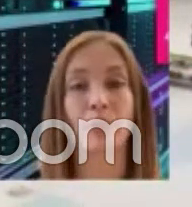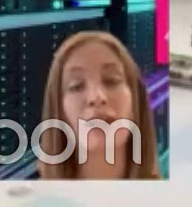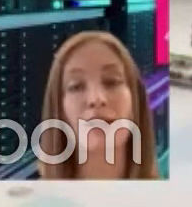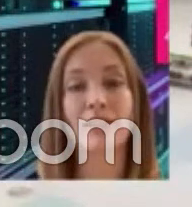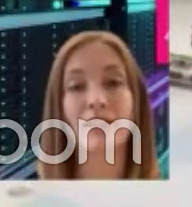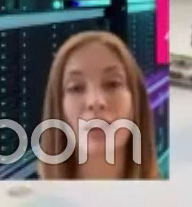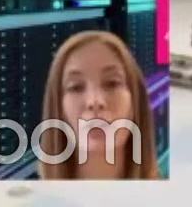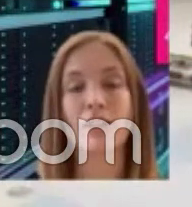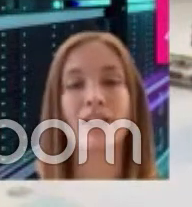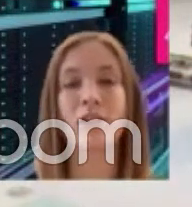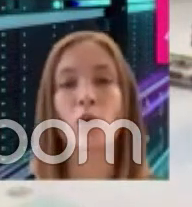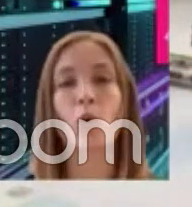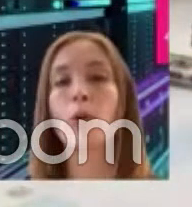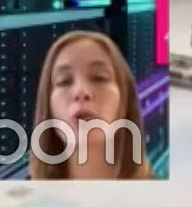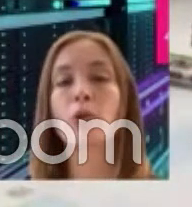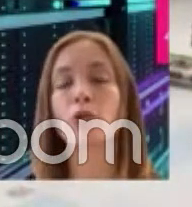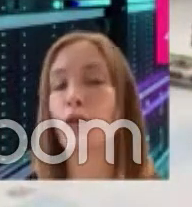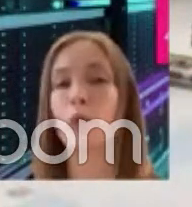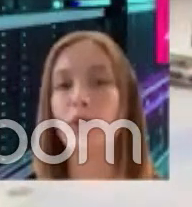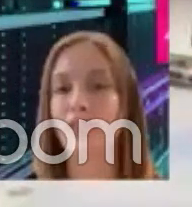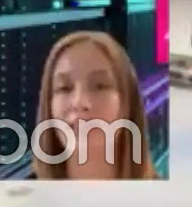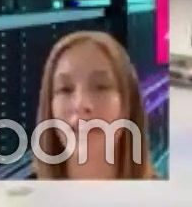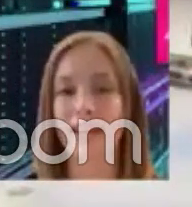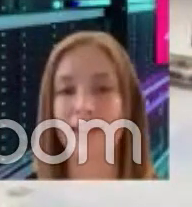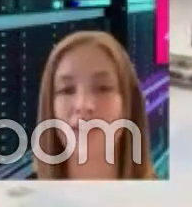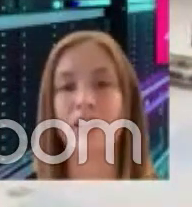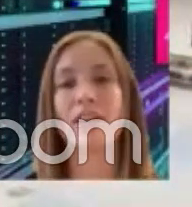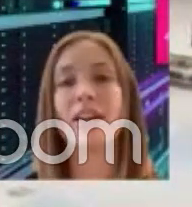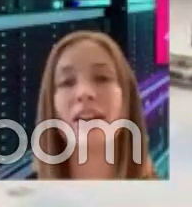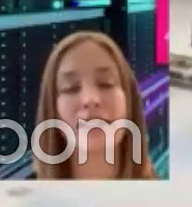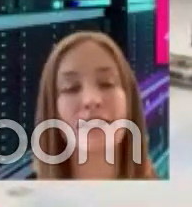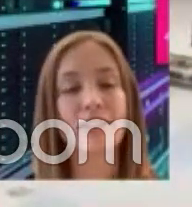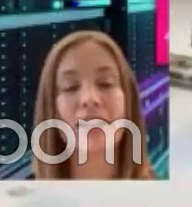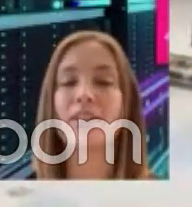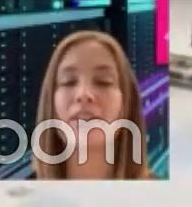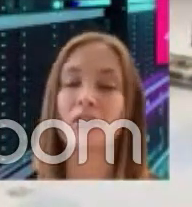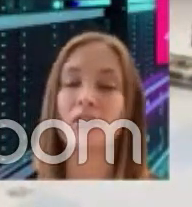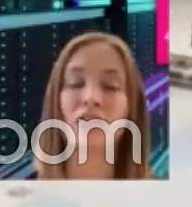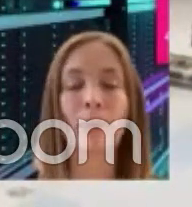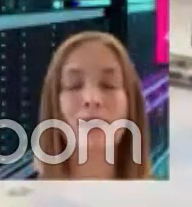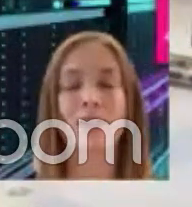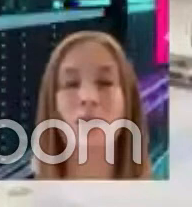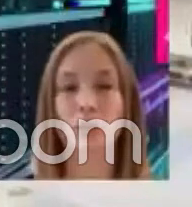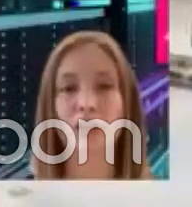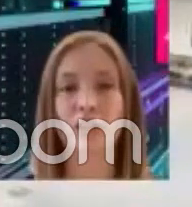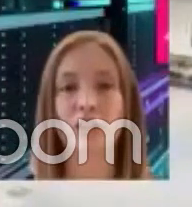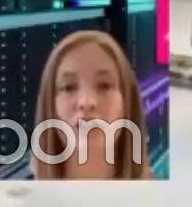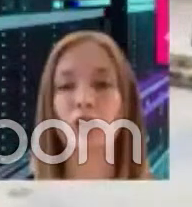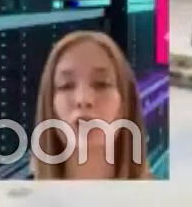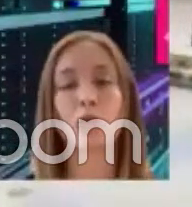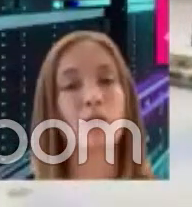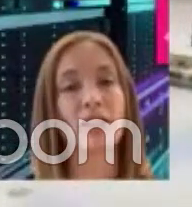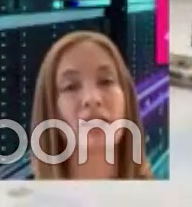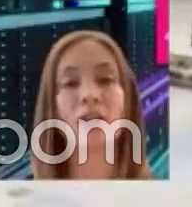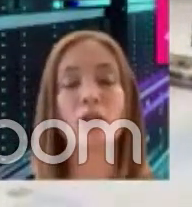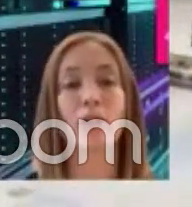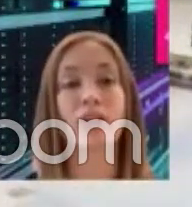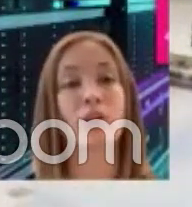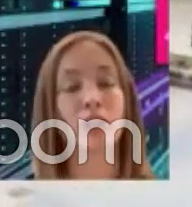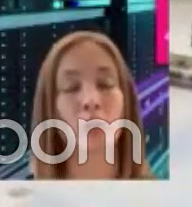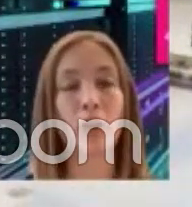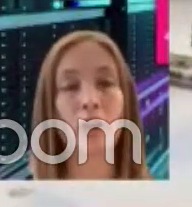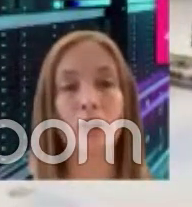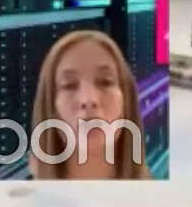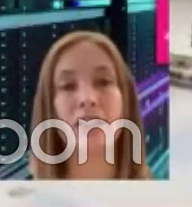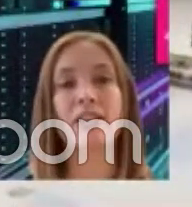the instruction manual itself is that there's almost no written text instead there's step-by-step instructions which show you detailed